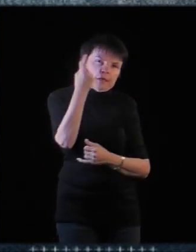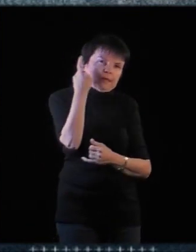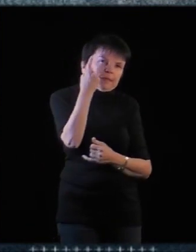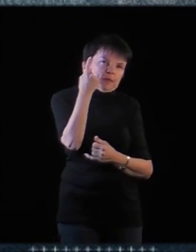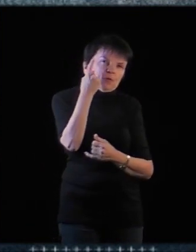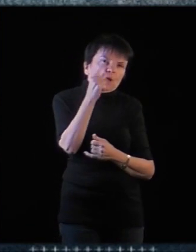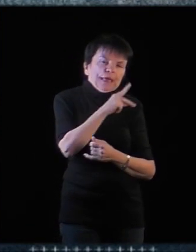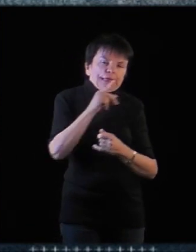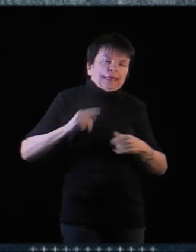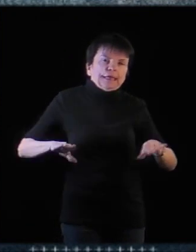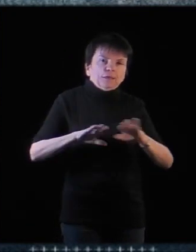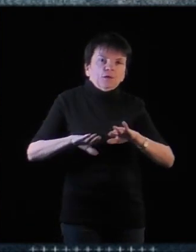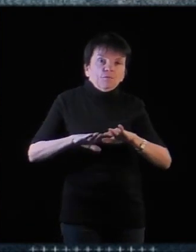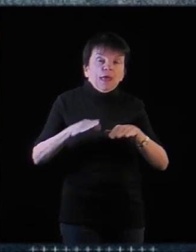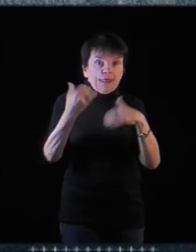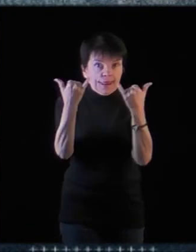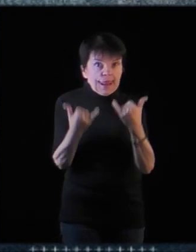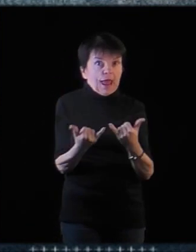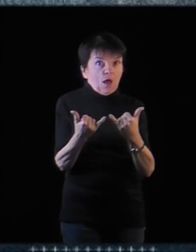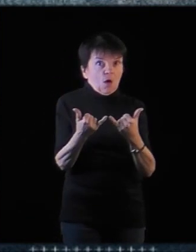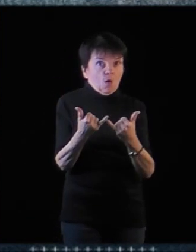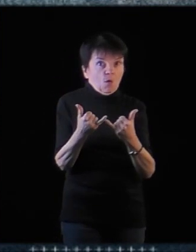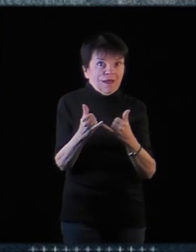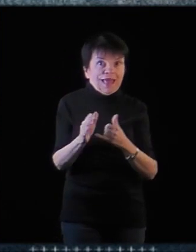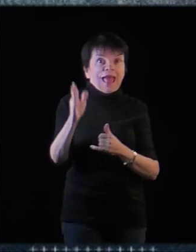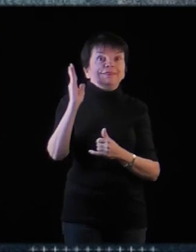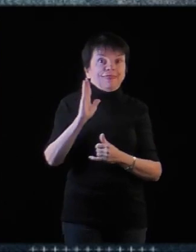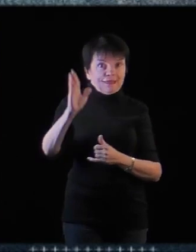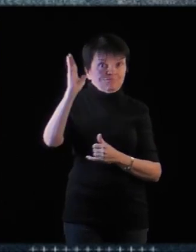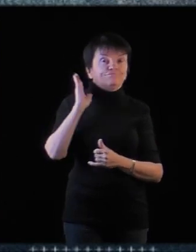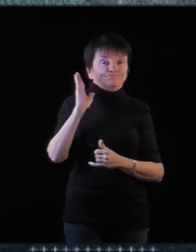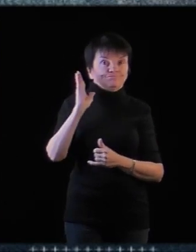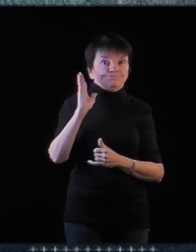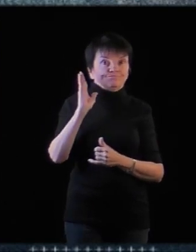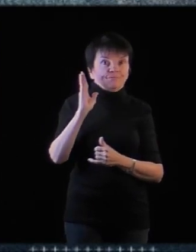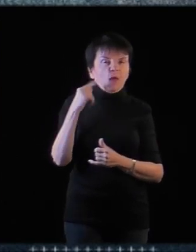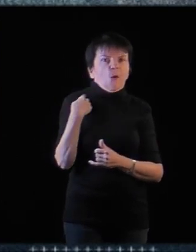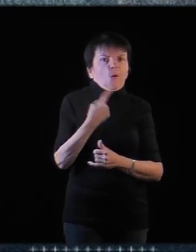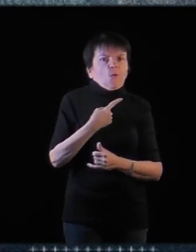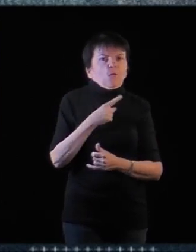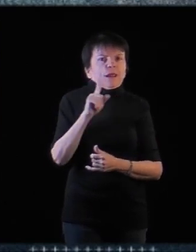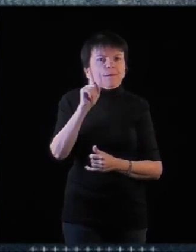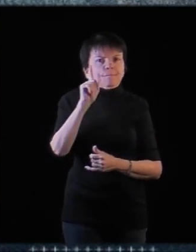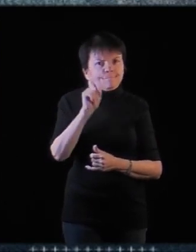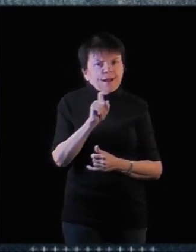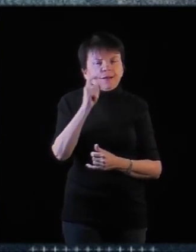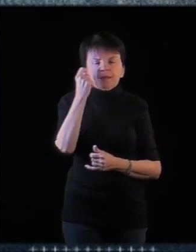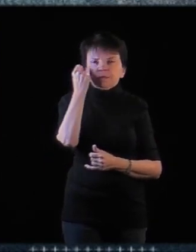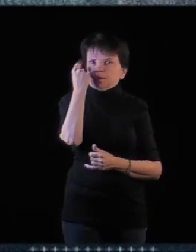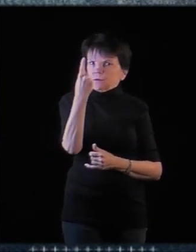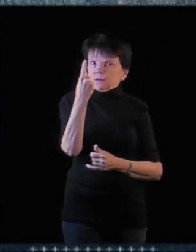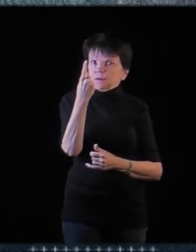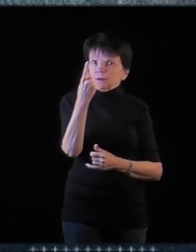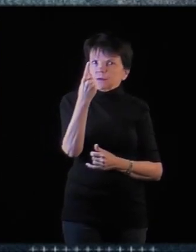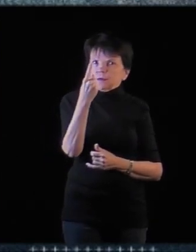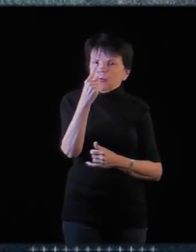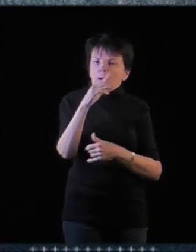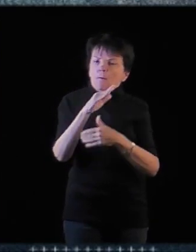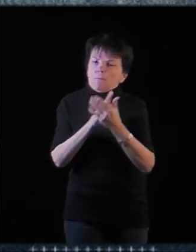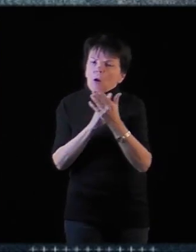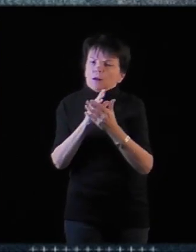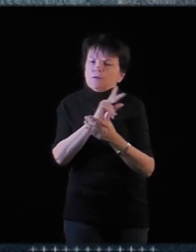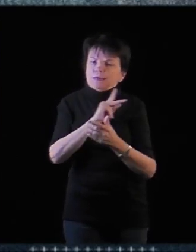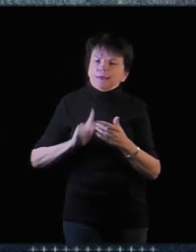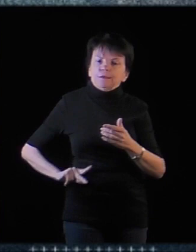now and then, there's such an important thing we must understand, that part of the kingdom has already come our